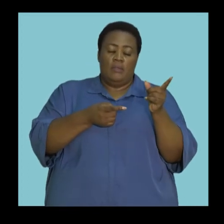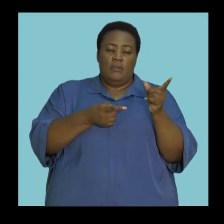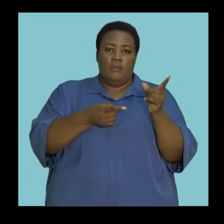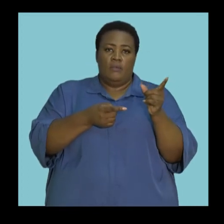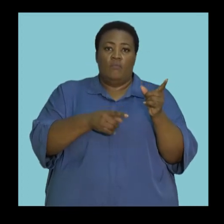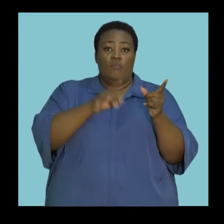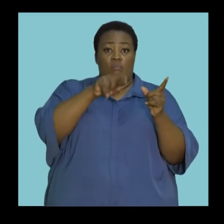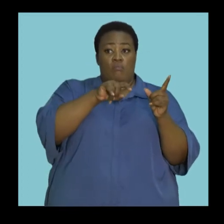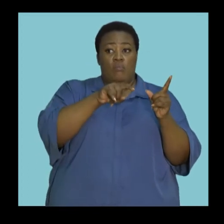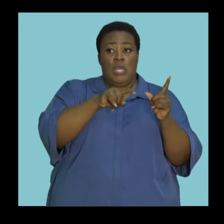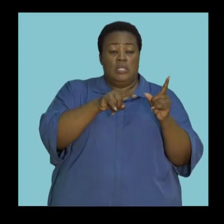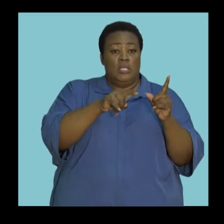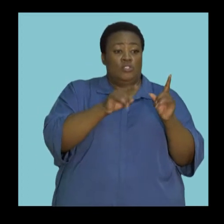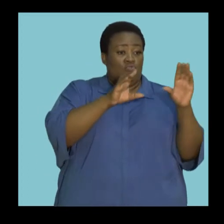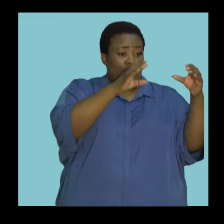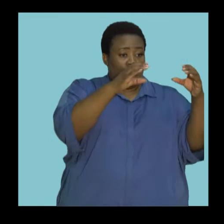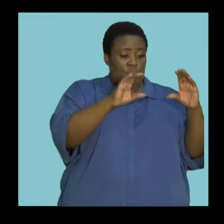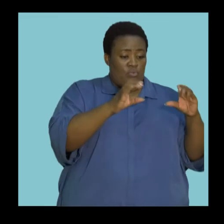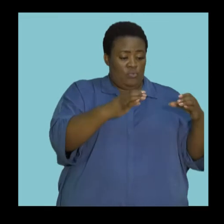got to illustrate each of these groups